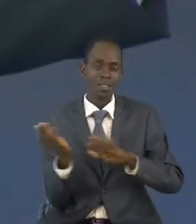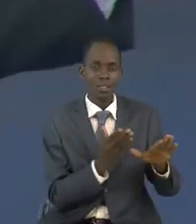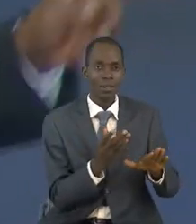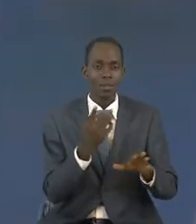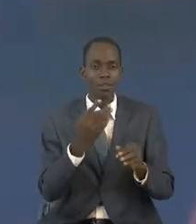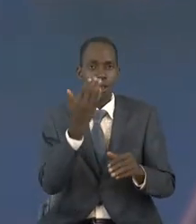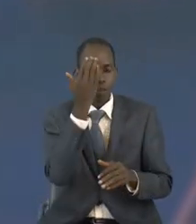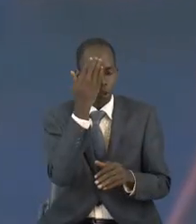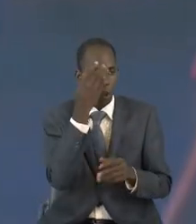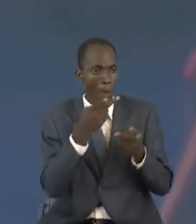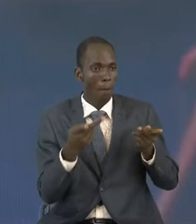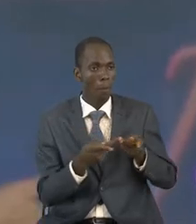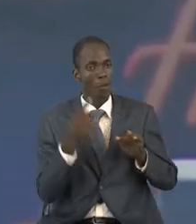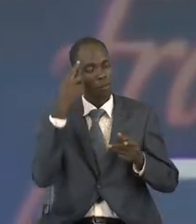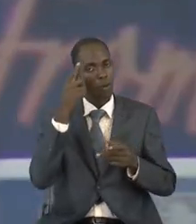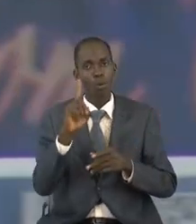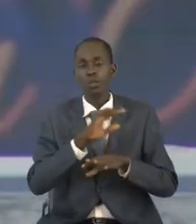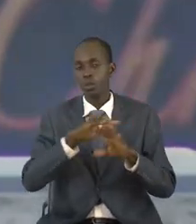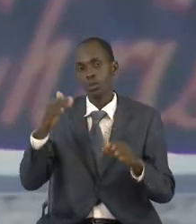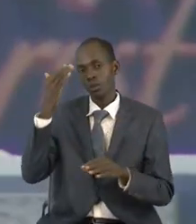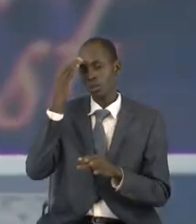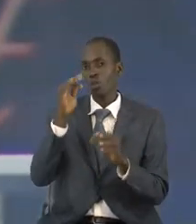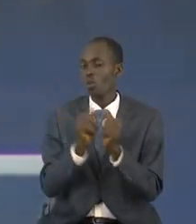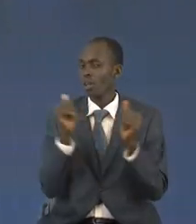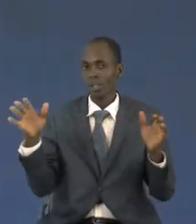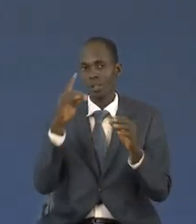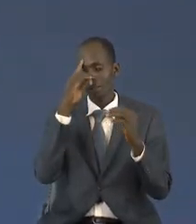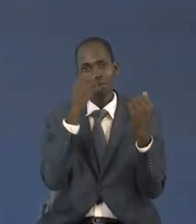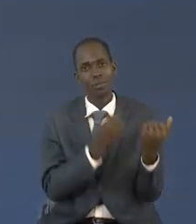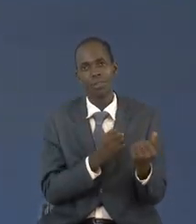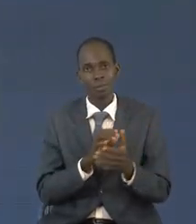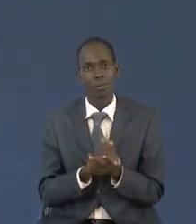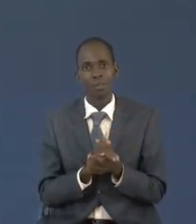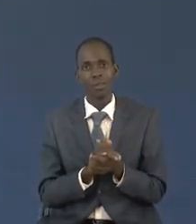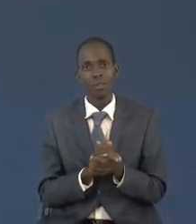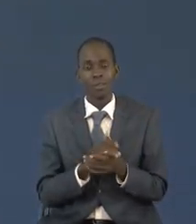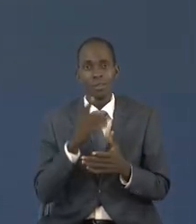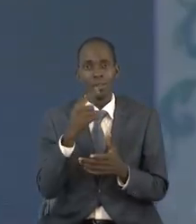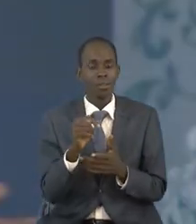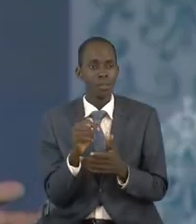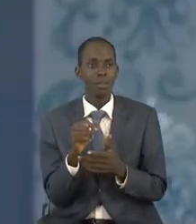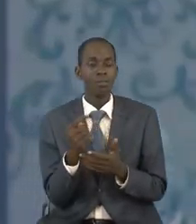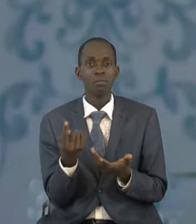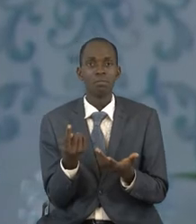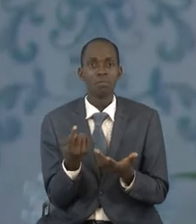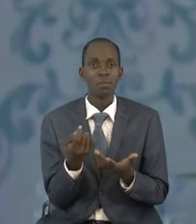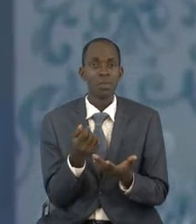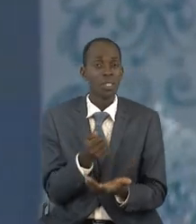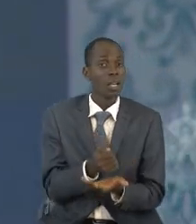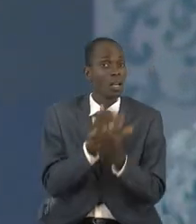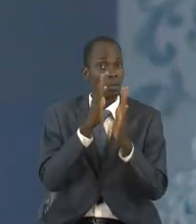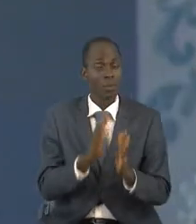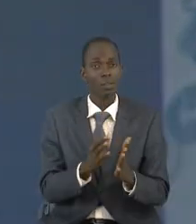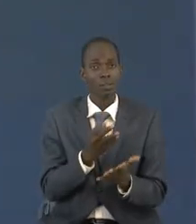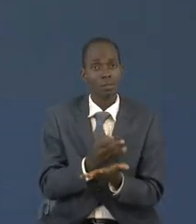you don't have faith. This is all you see. The financiers, the helpers,